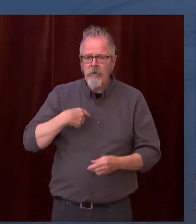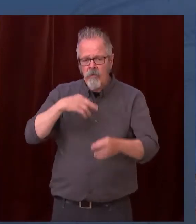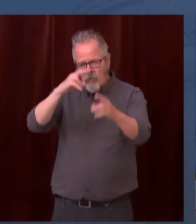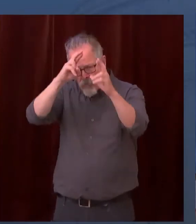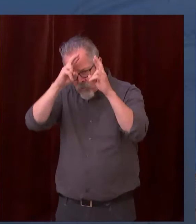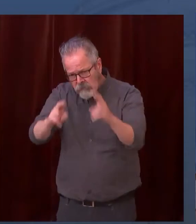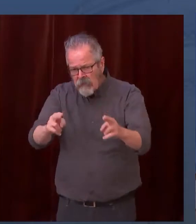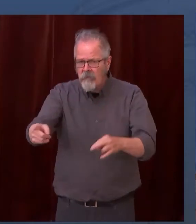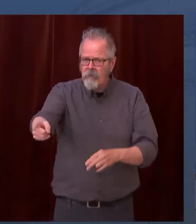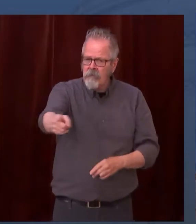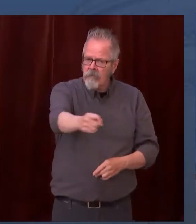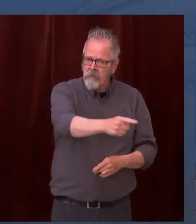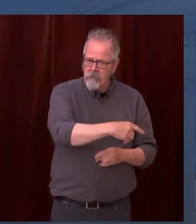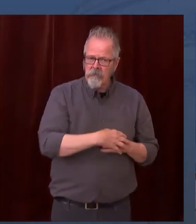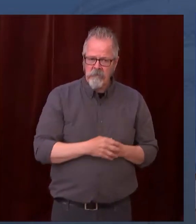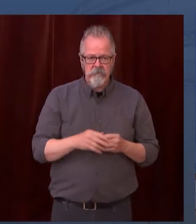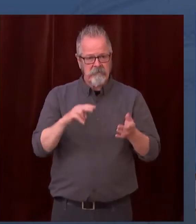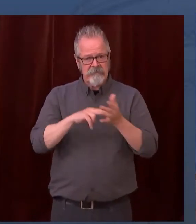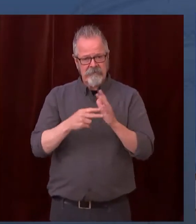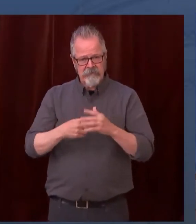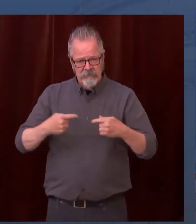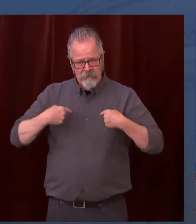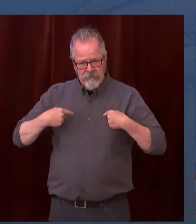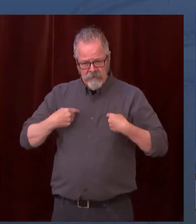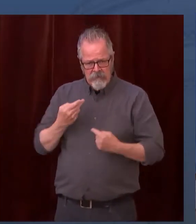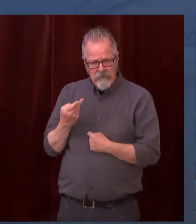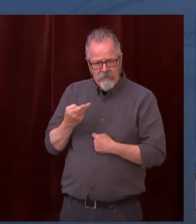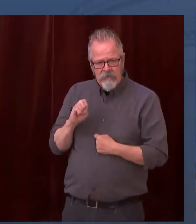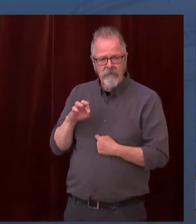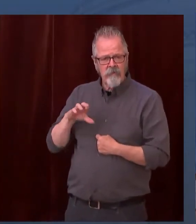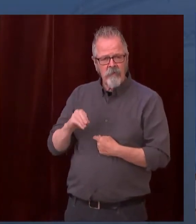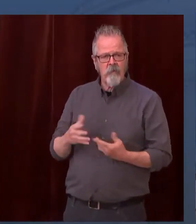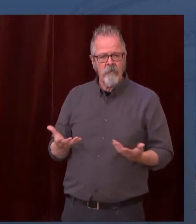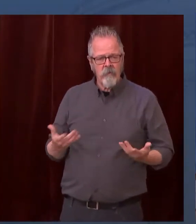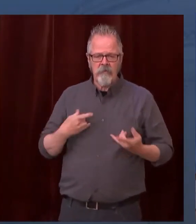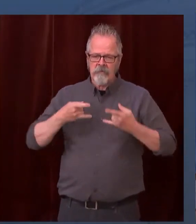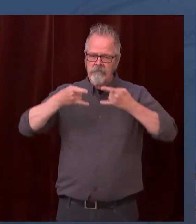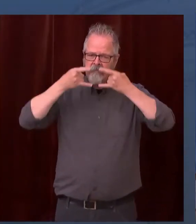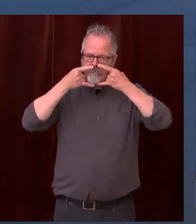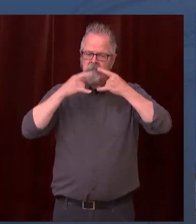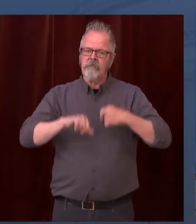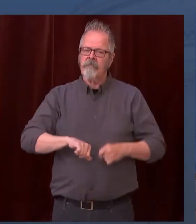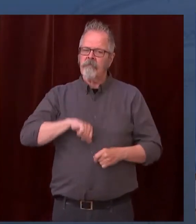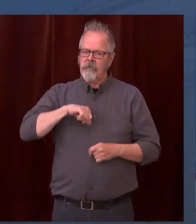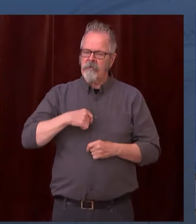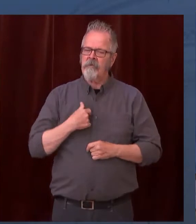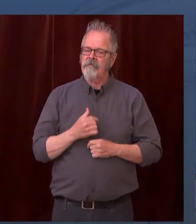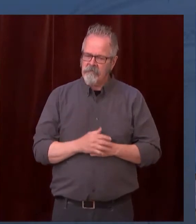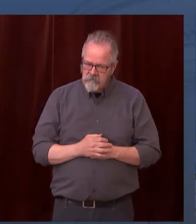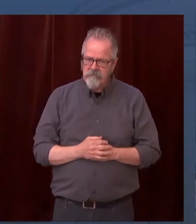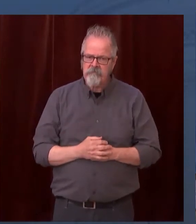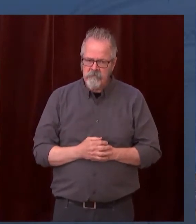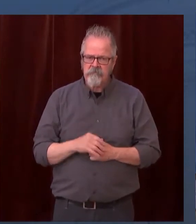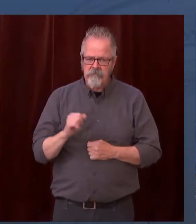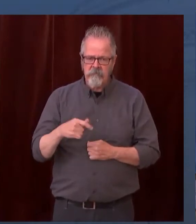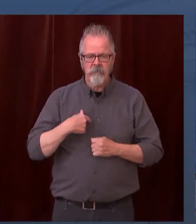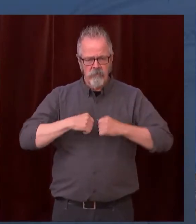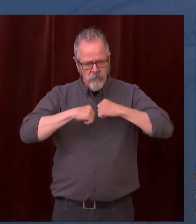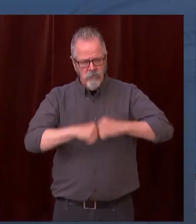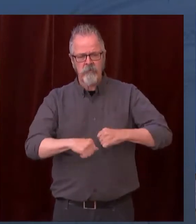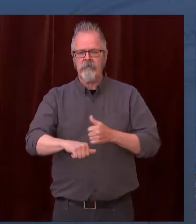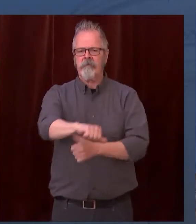means we're all going to protect each other. And I think that's very Washingtonian. And the ability to